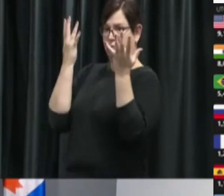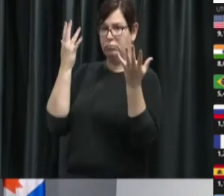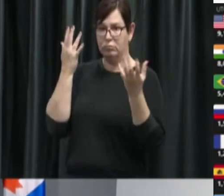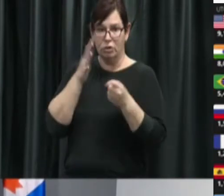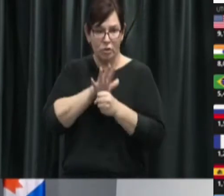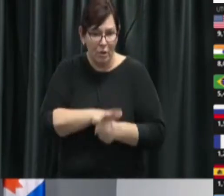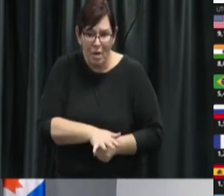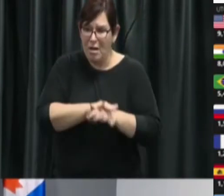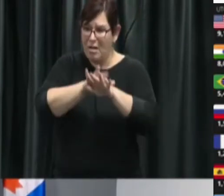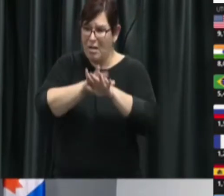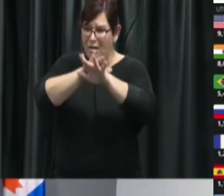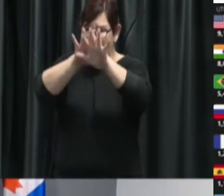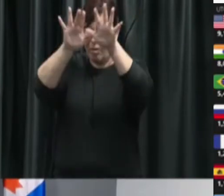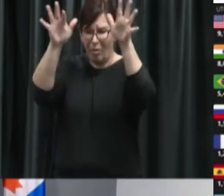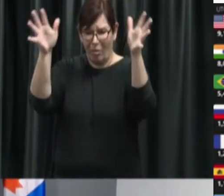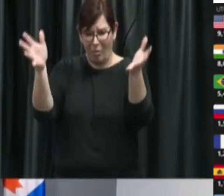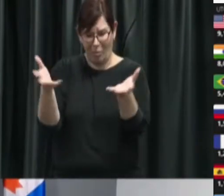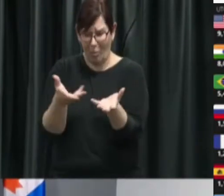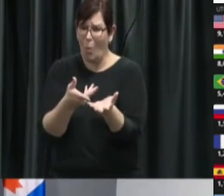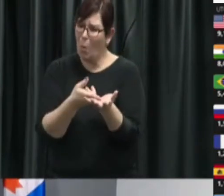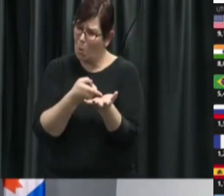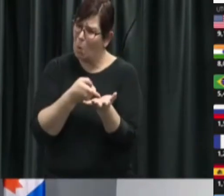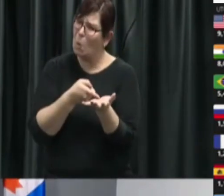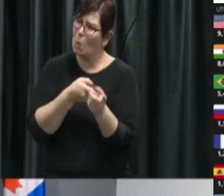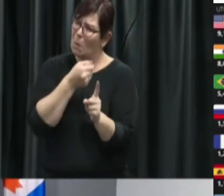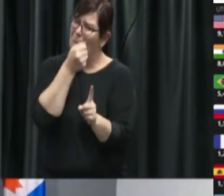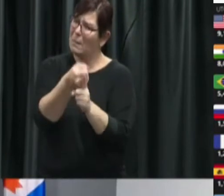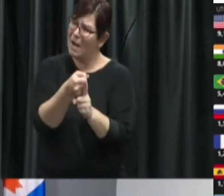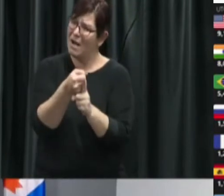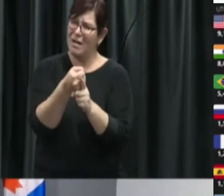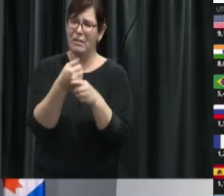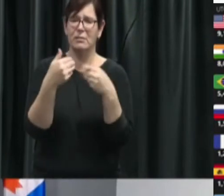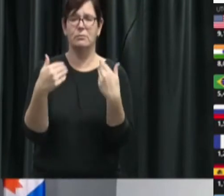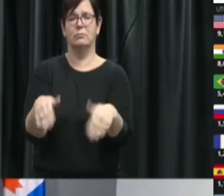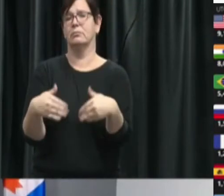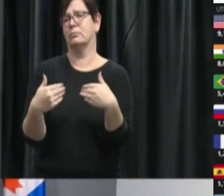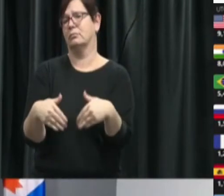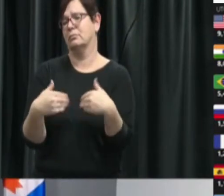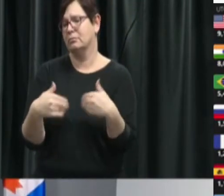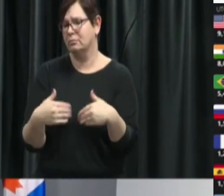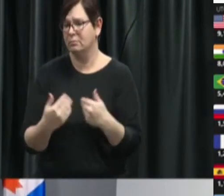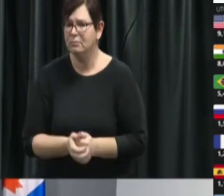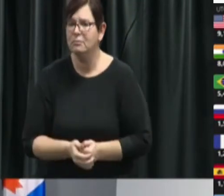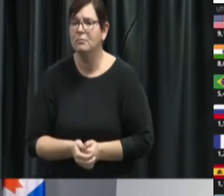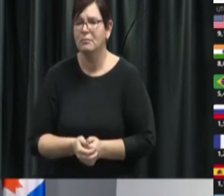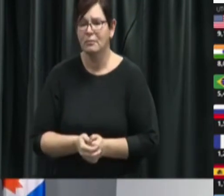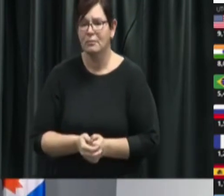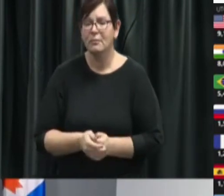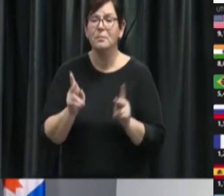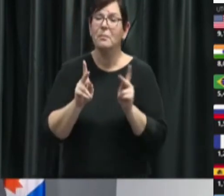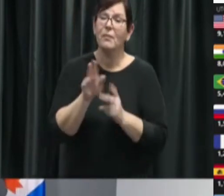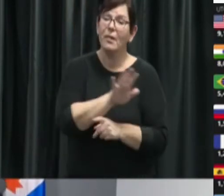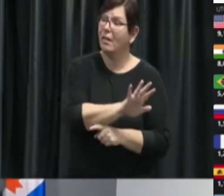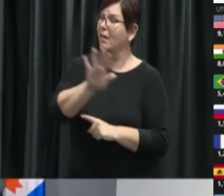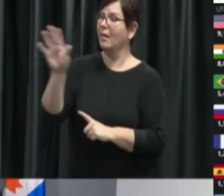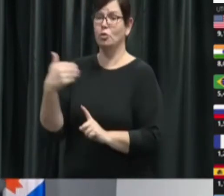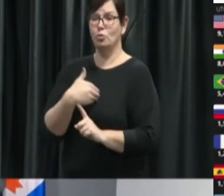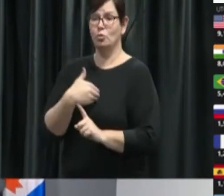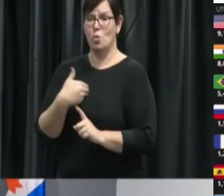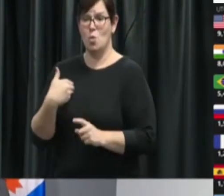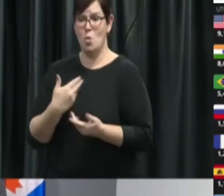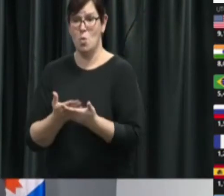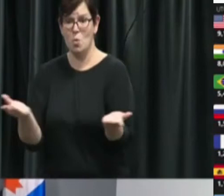broader context within you look at public health. And secondly, I think that people out there in the city of Toronto want to see that we have a plan